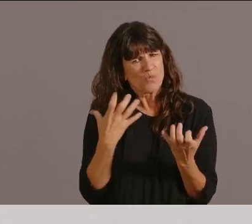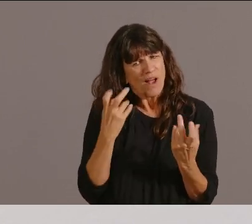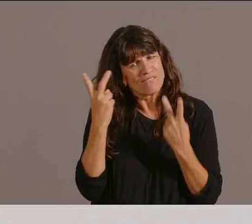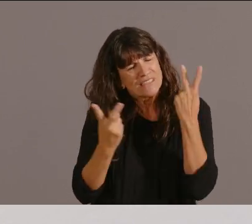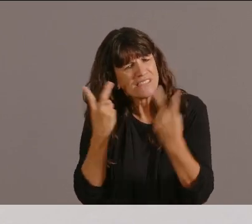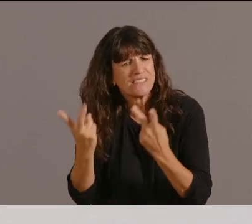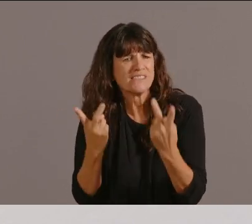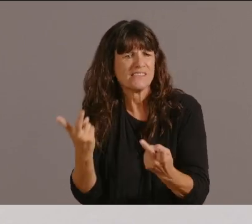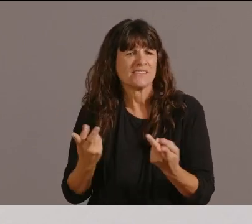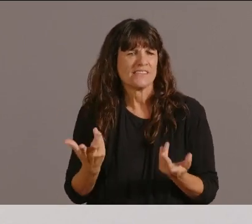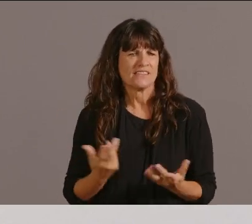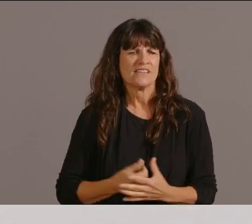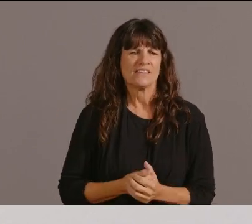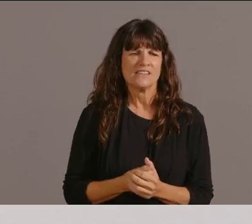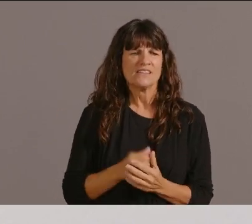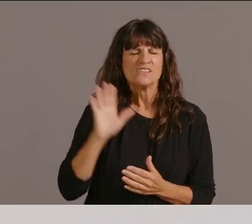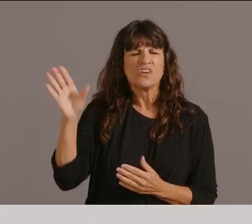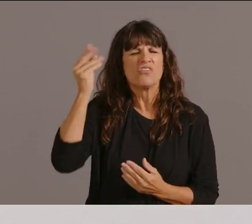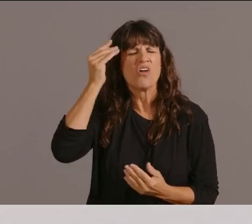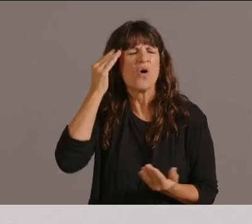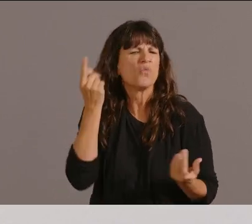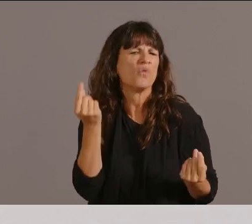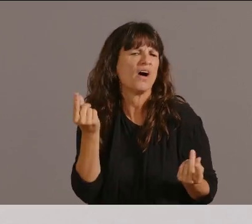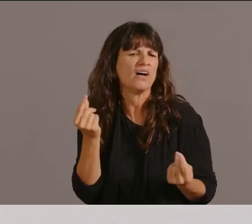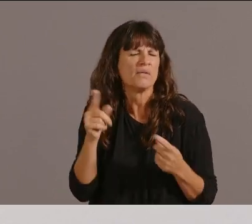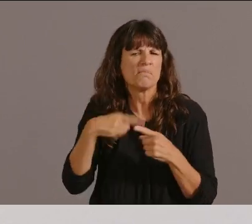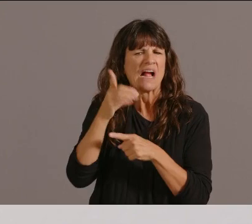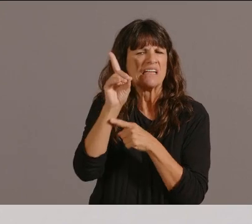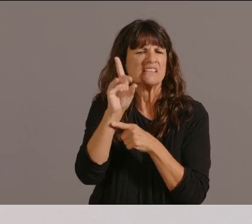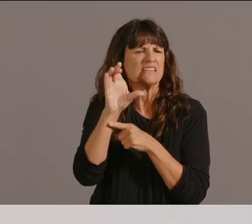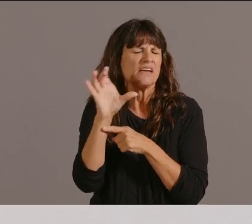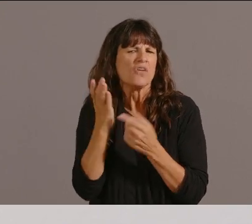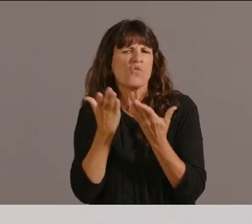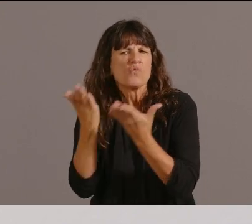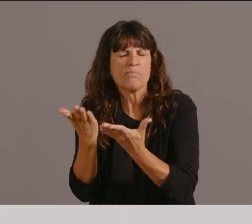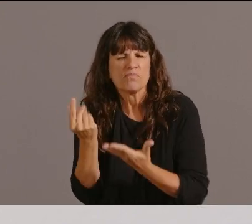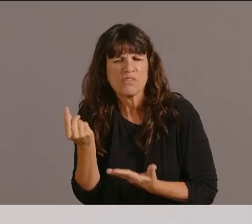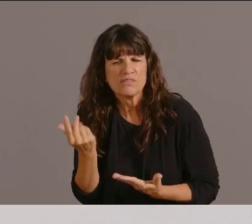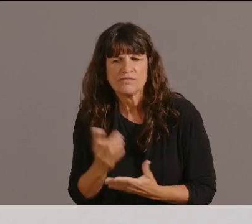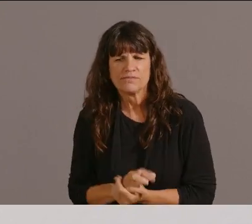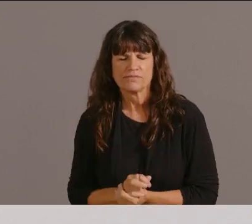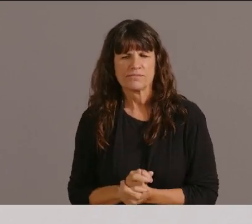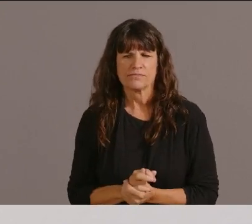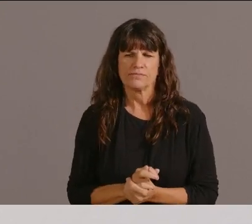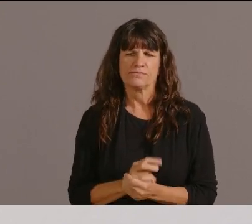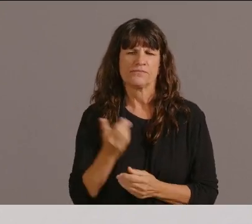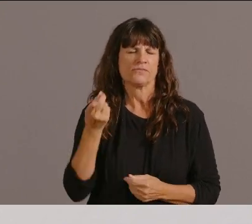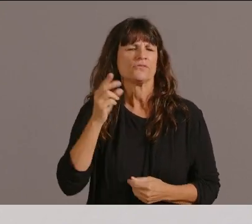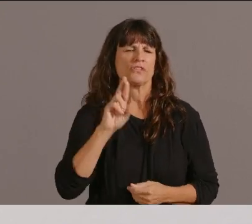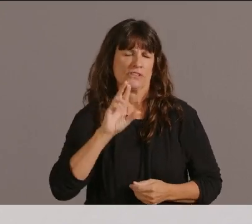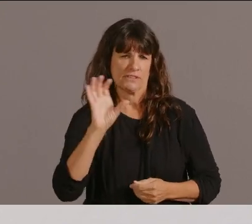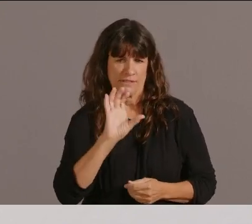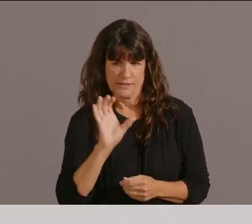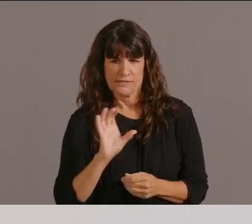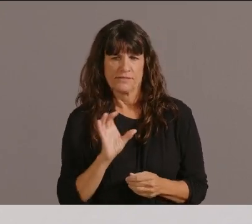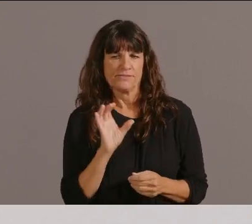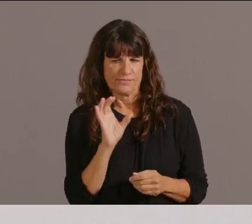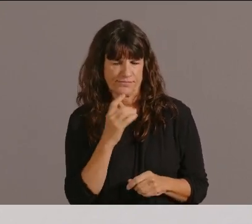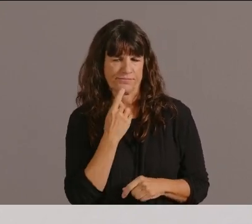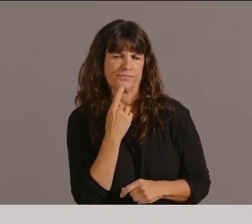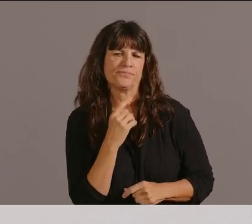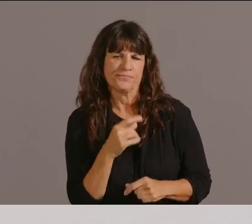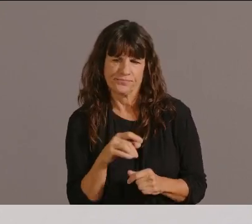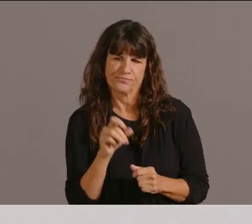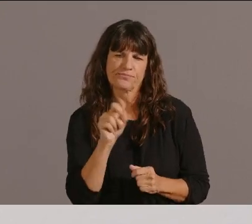on the nursing home recommendations? Yeah, so we are reviewing the nursing home recommendations right now for that advisory group